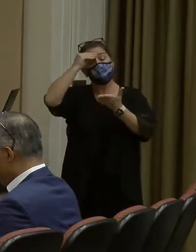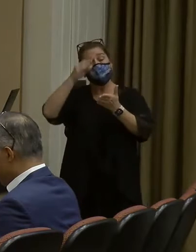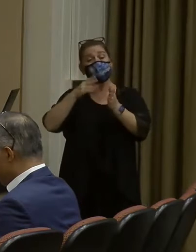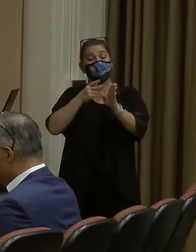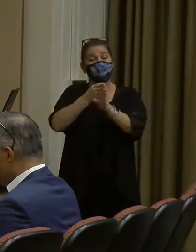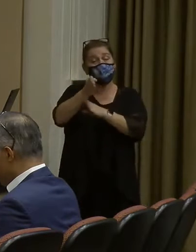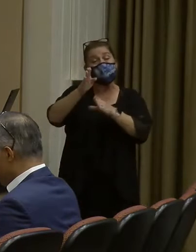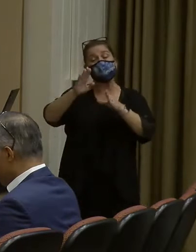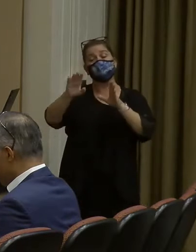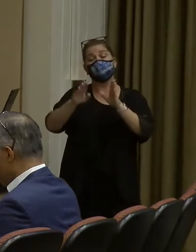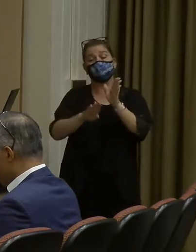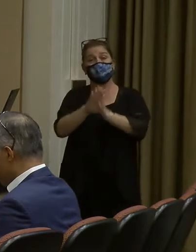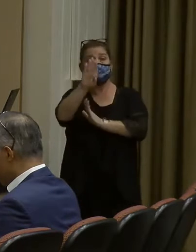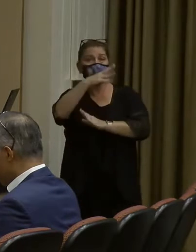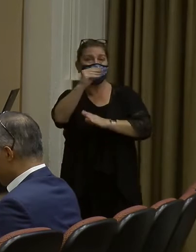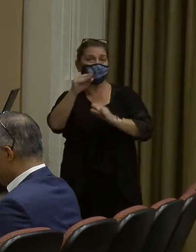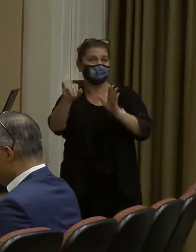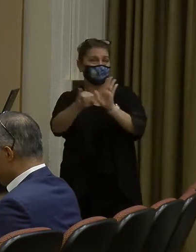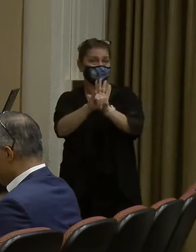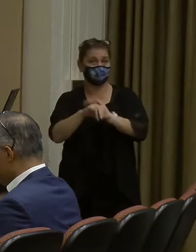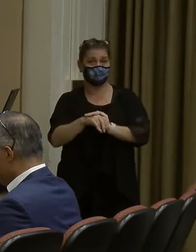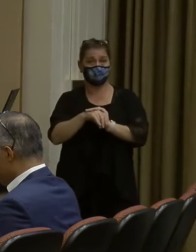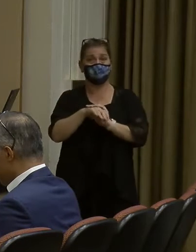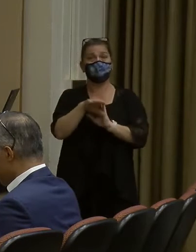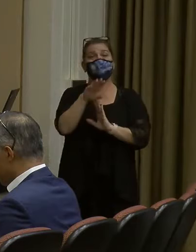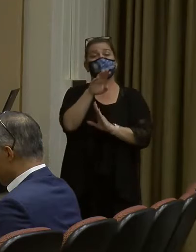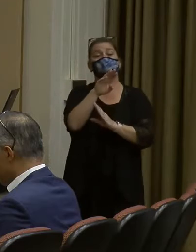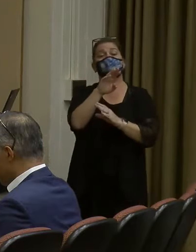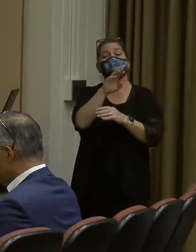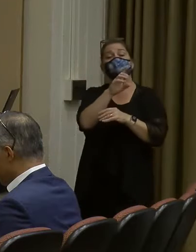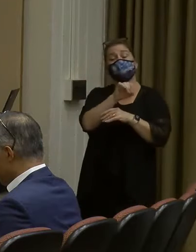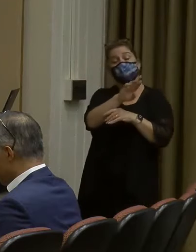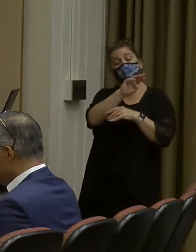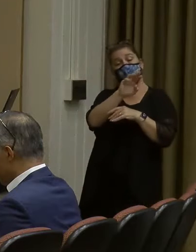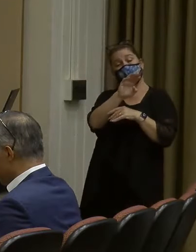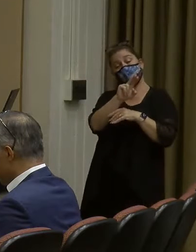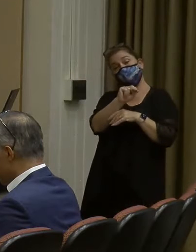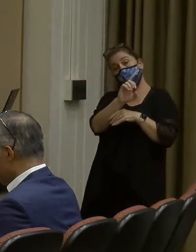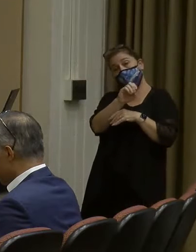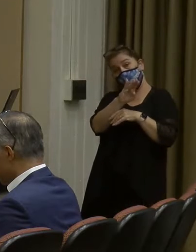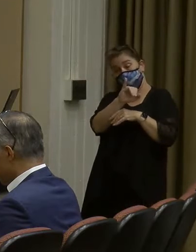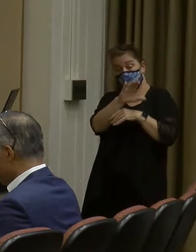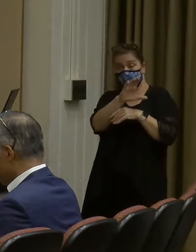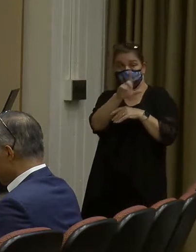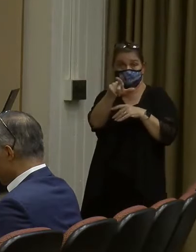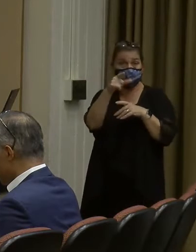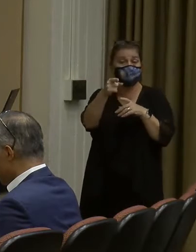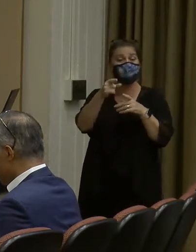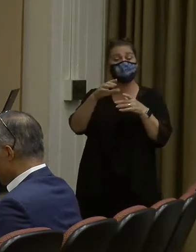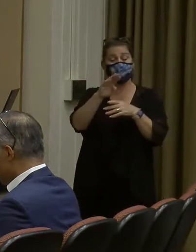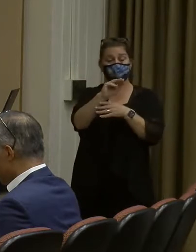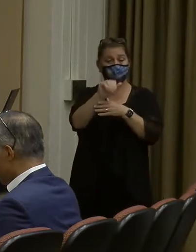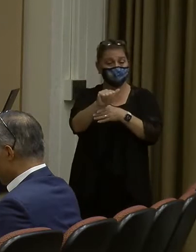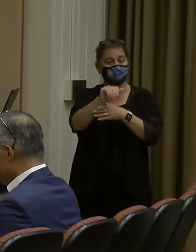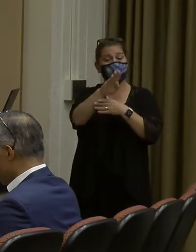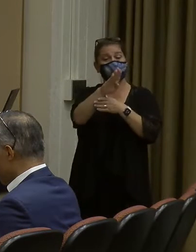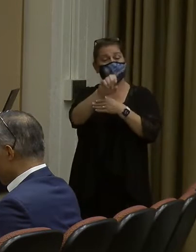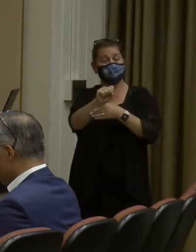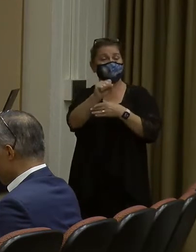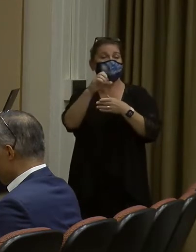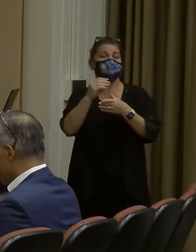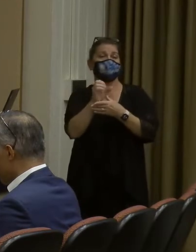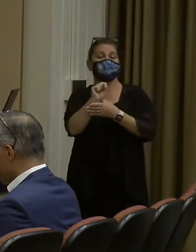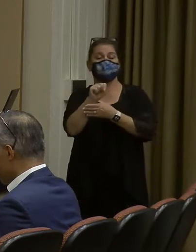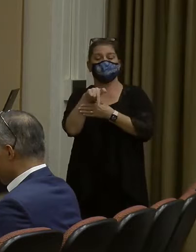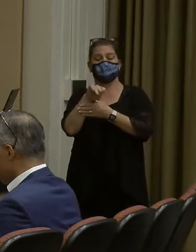development and identity. Dr. Nerlich holds a PhD from Michigan State University, as well as an MA and BS from Springfield